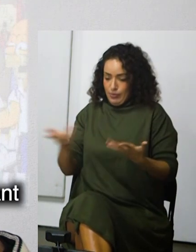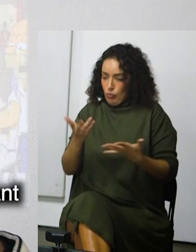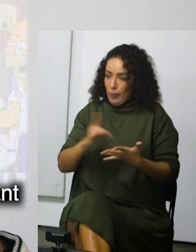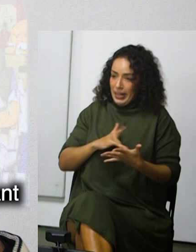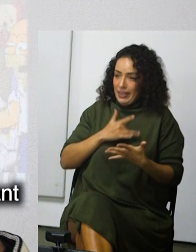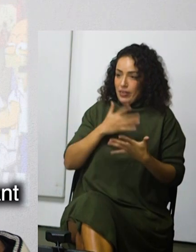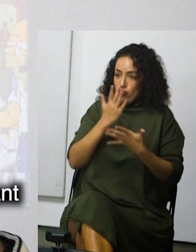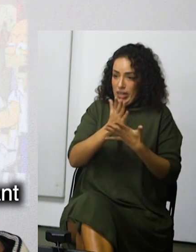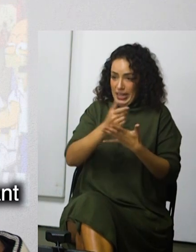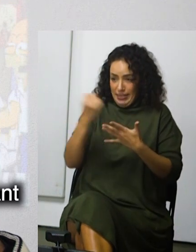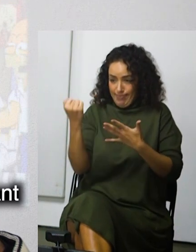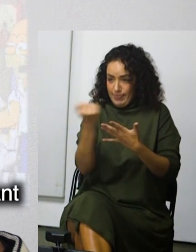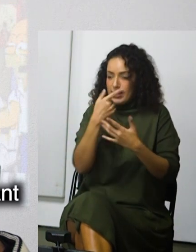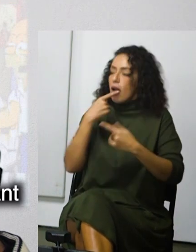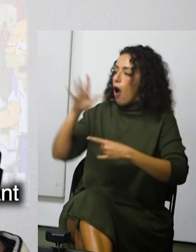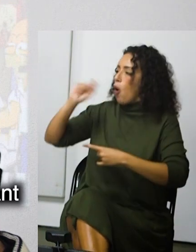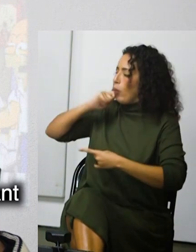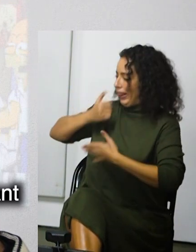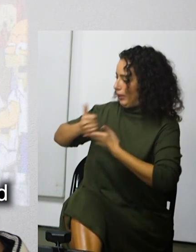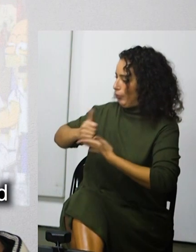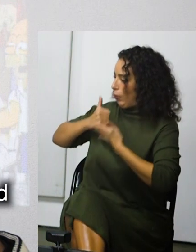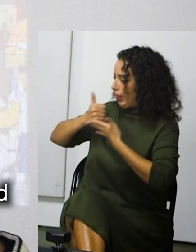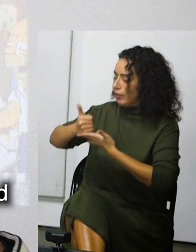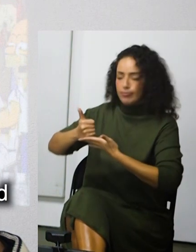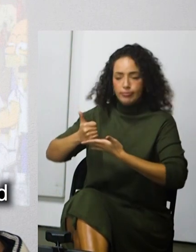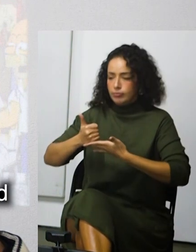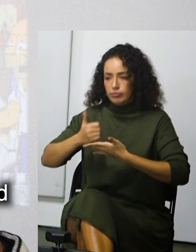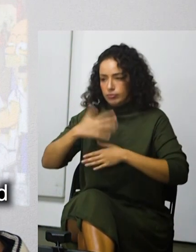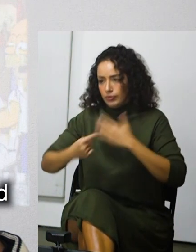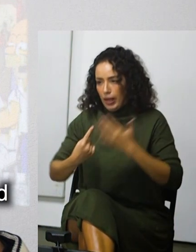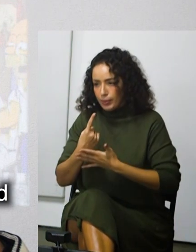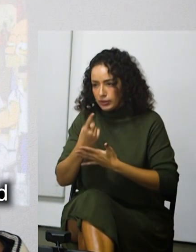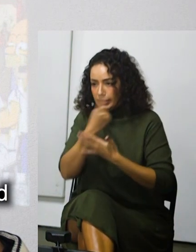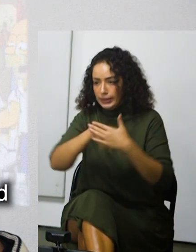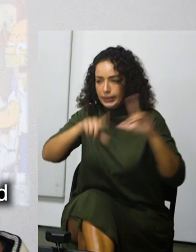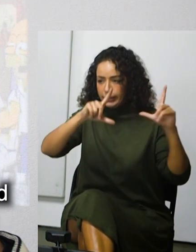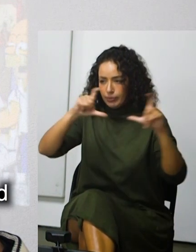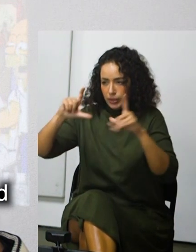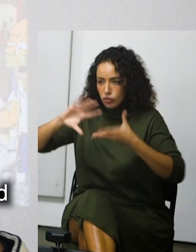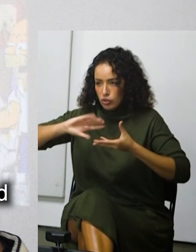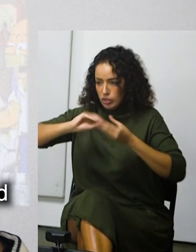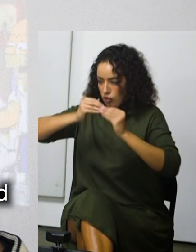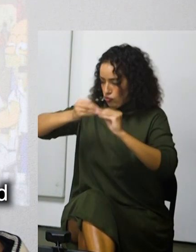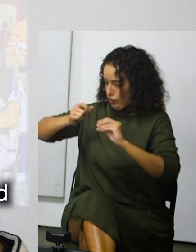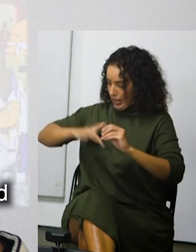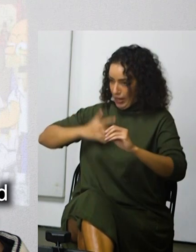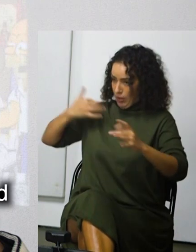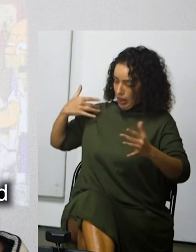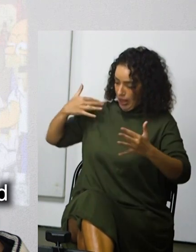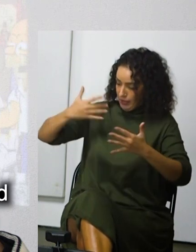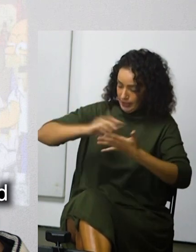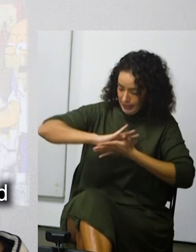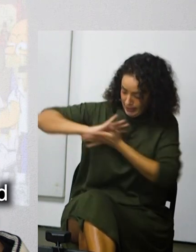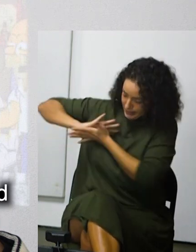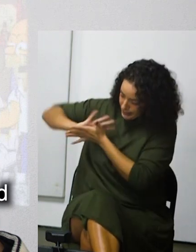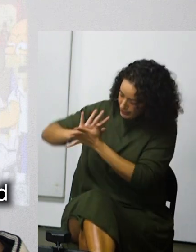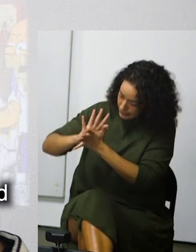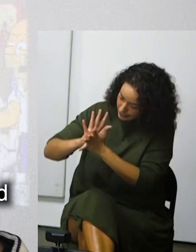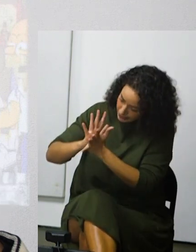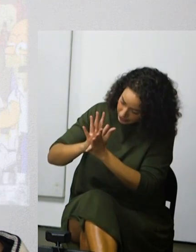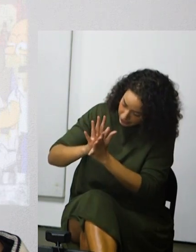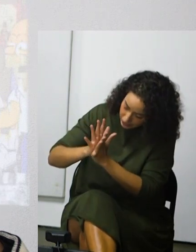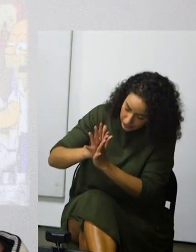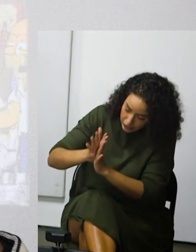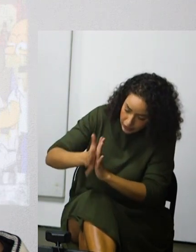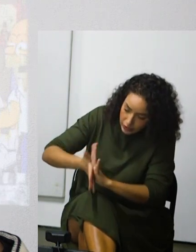hold us. The pixels that make up these screenshots of our lives are damaged, glitched, and bruised, sinking back down from the heights